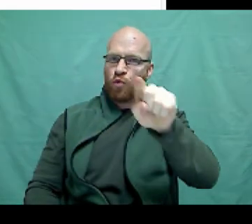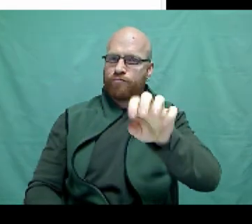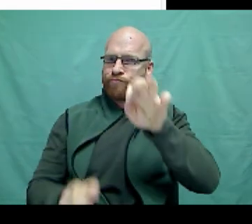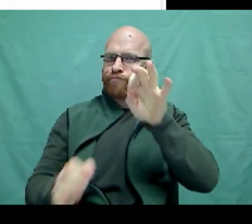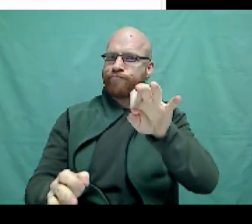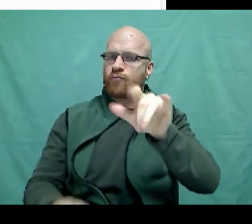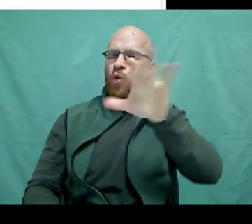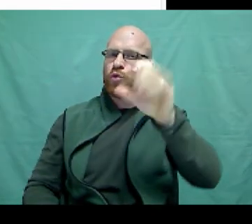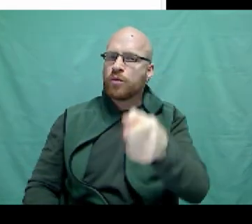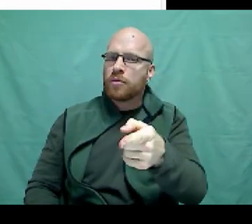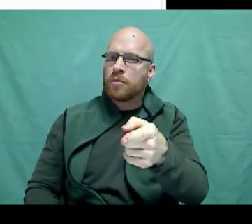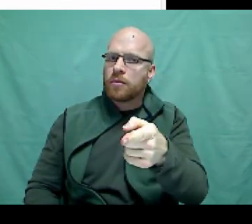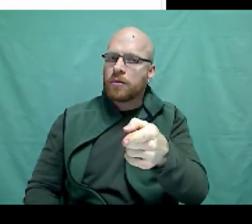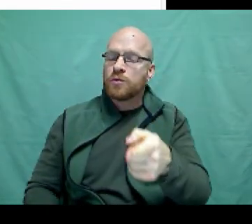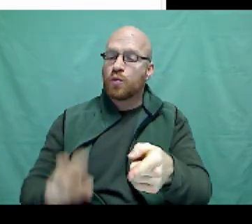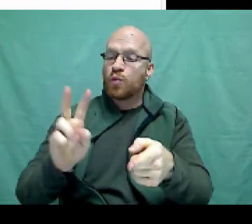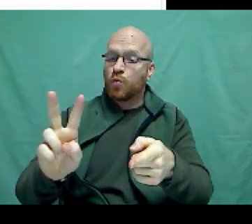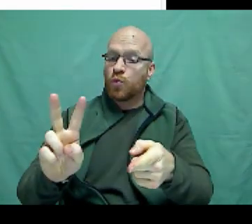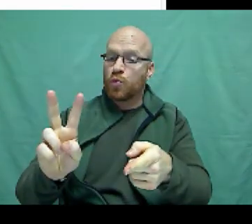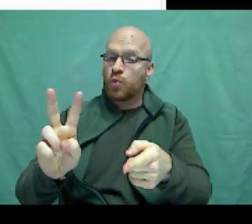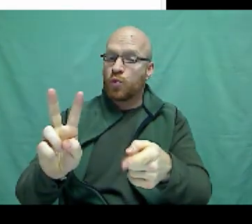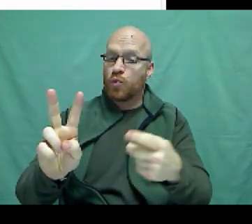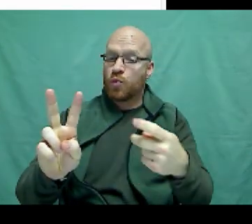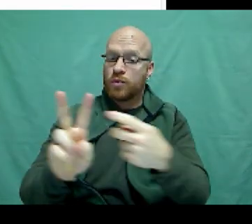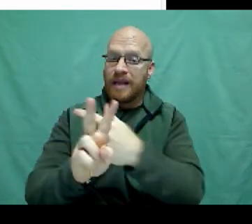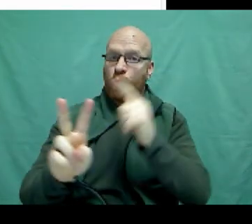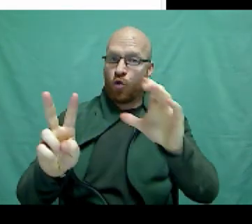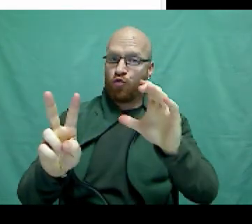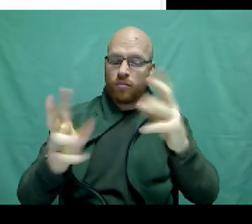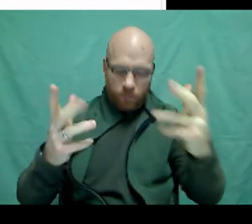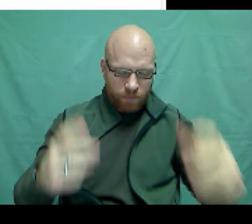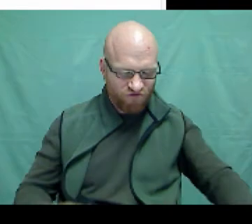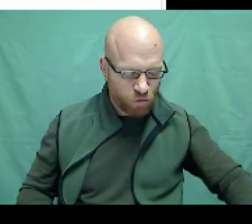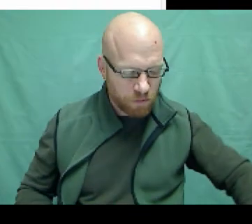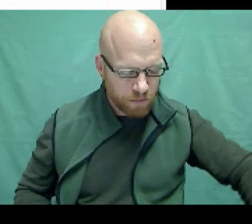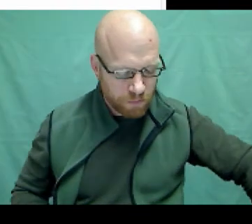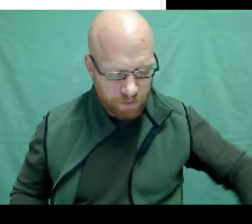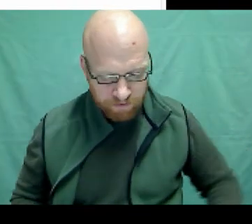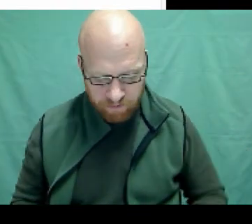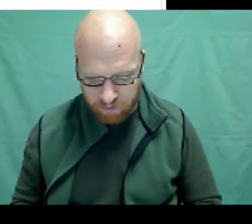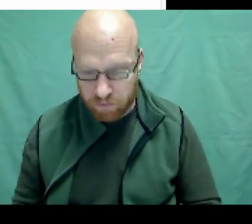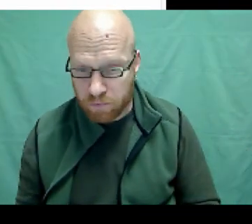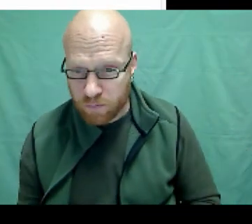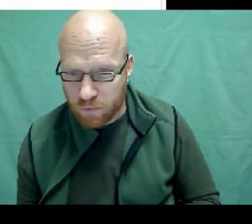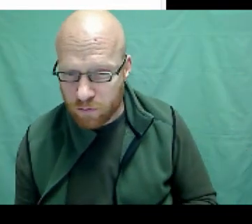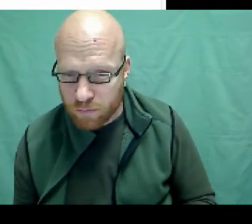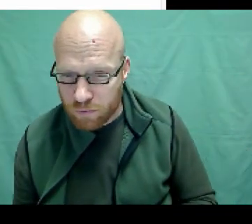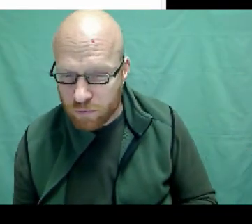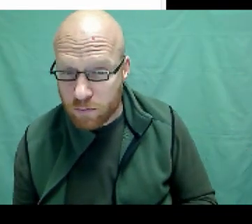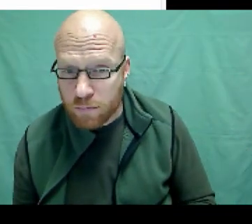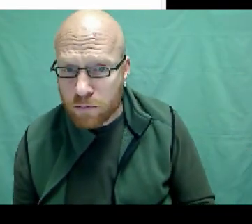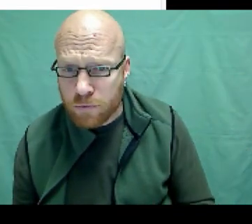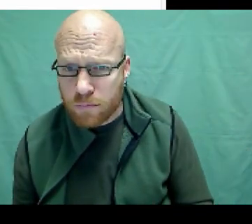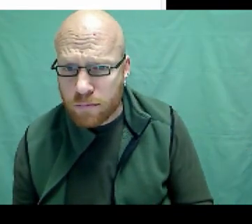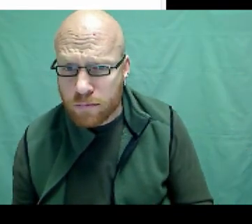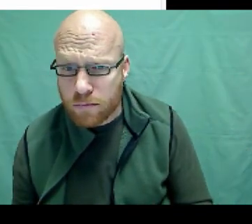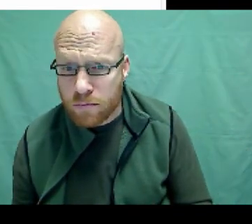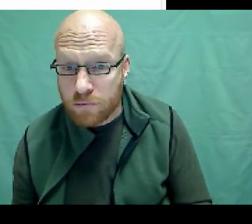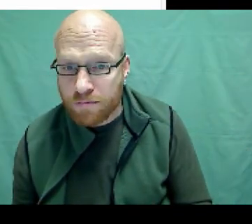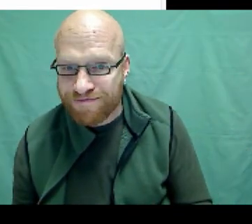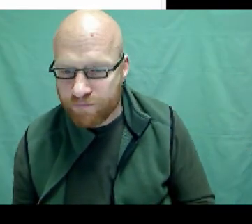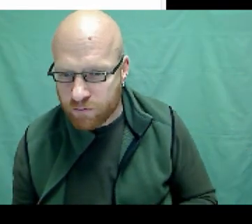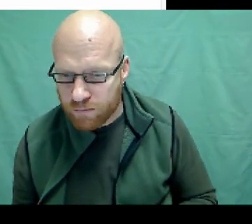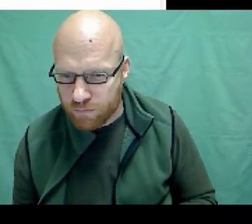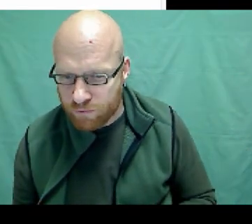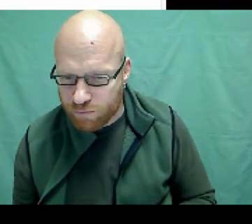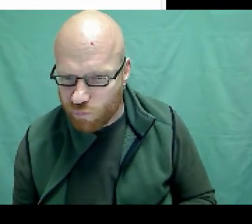within 200, there is a perfect square. It will be 100. So, we'll take the square root of 2 times the square root